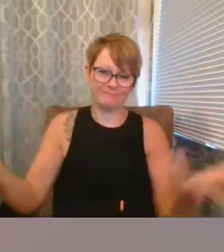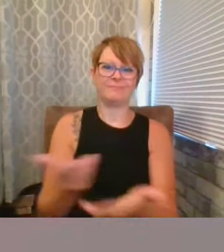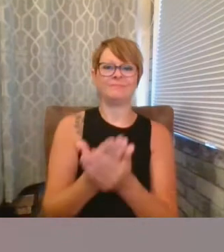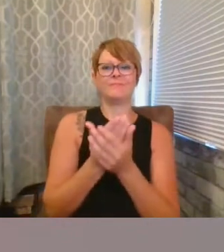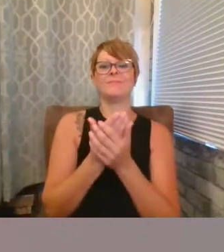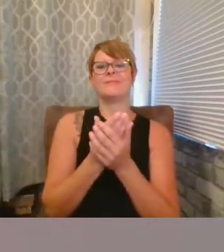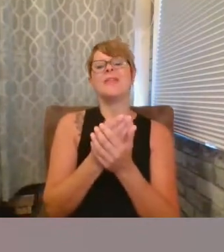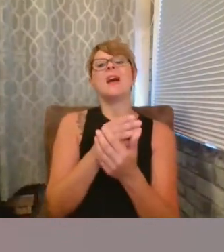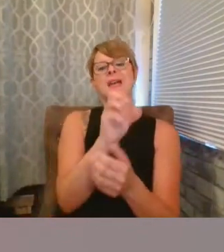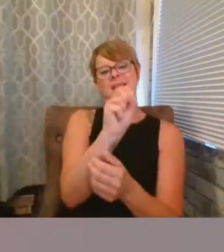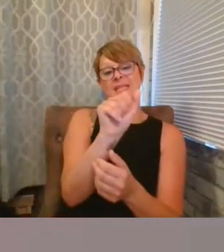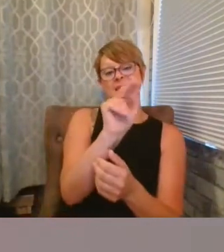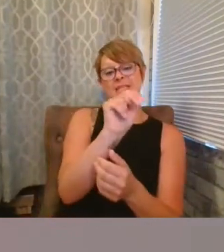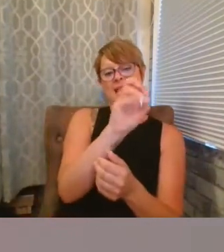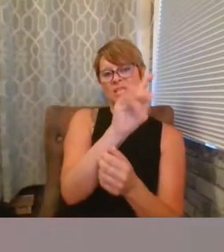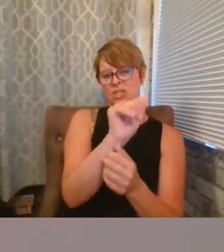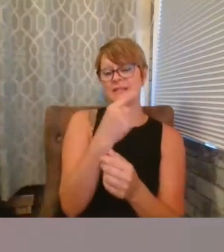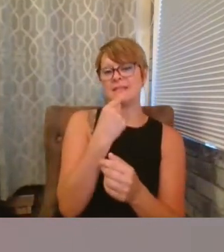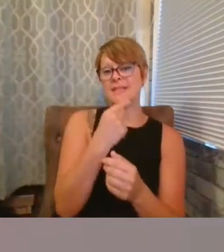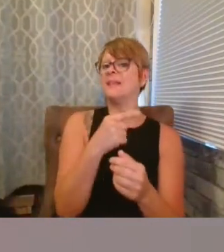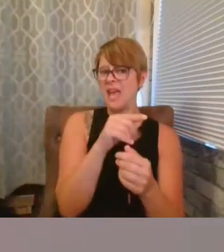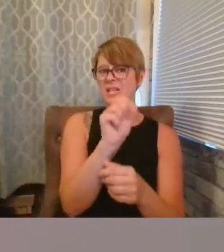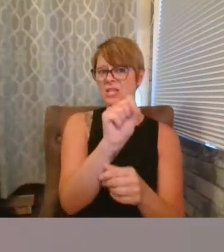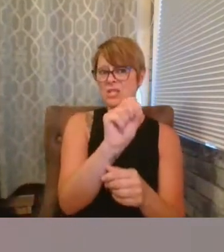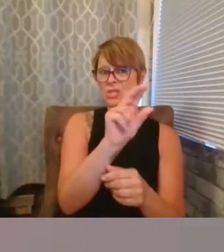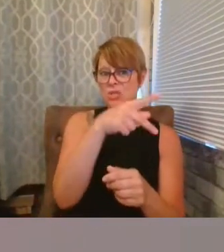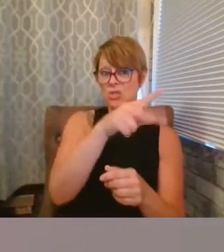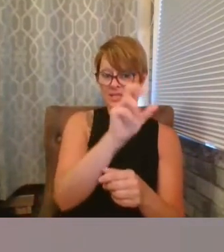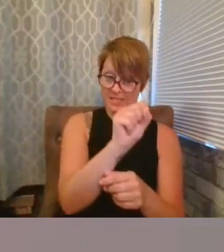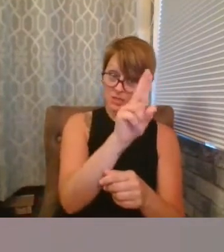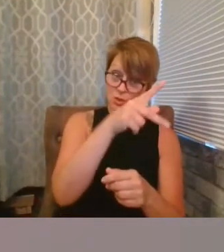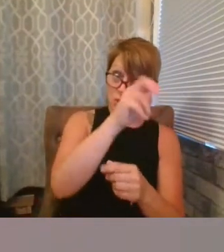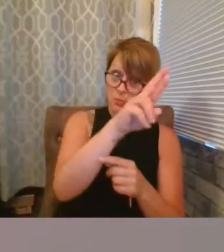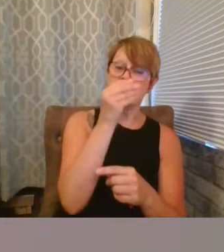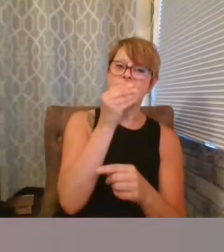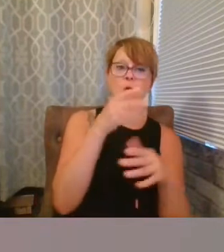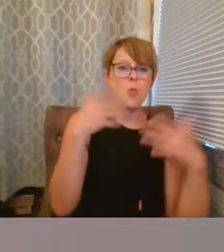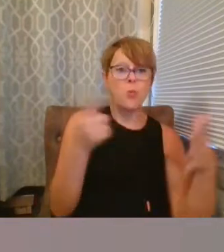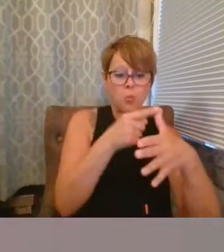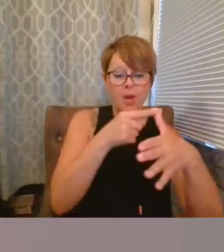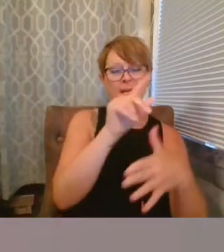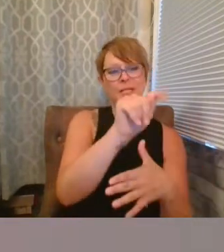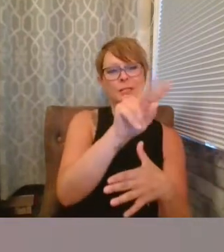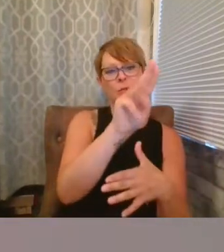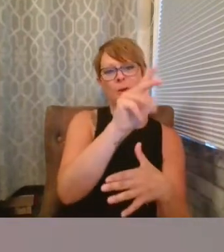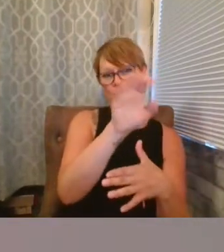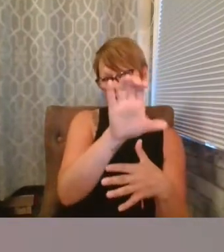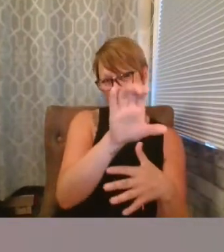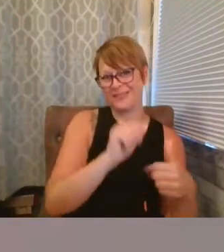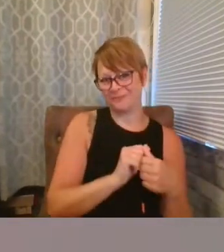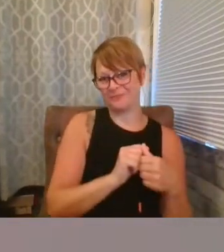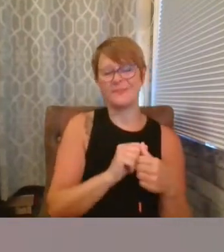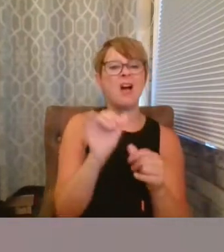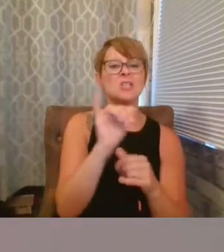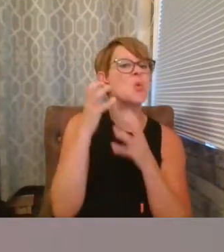superfoods. Yeah. Turmeric and coconut oil, which is great for our diet. Yeah. Brilliant. Minnie, you're running a